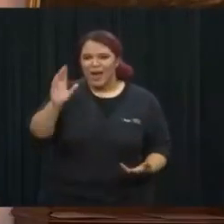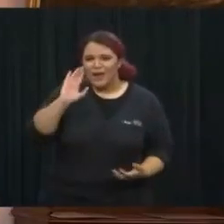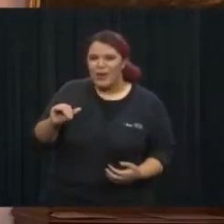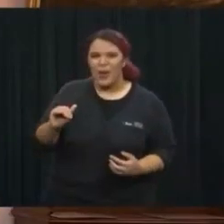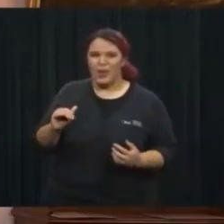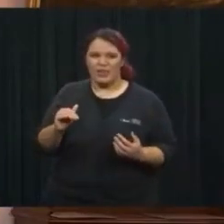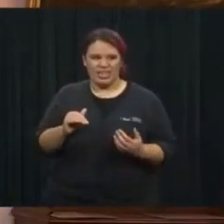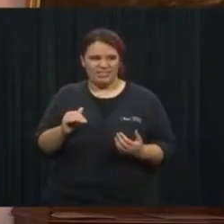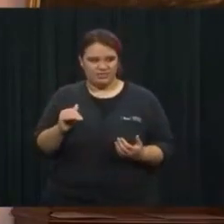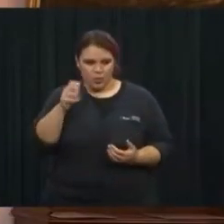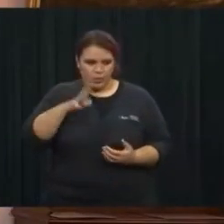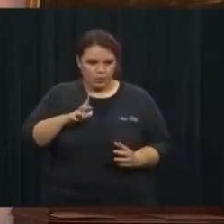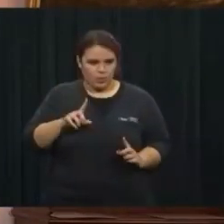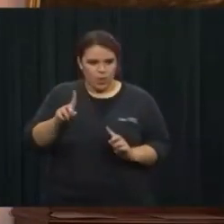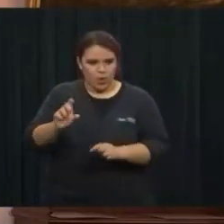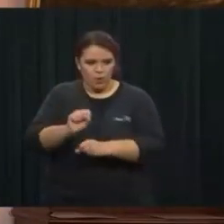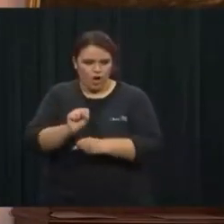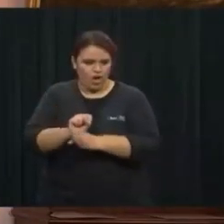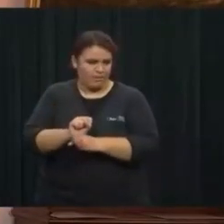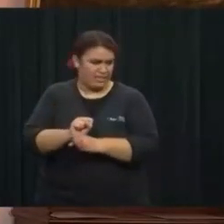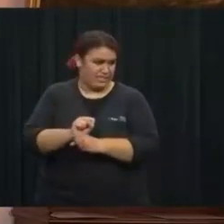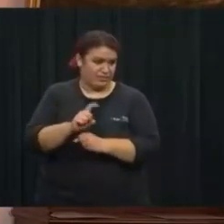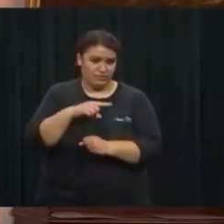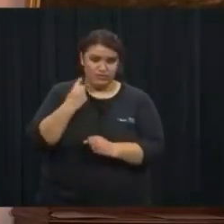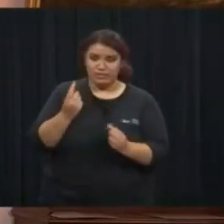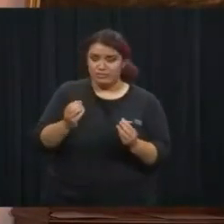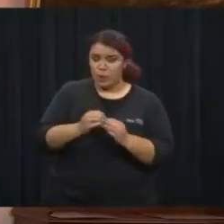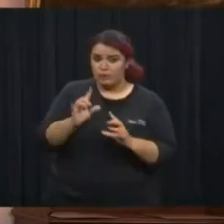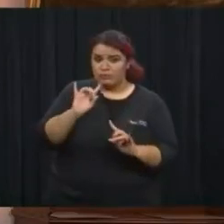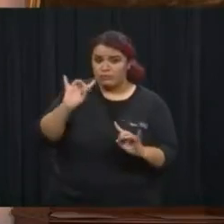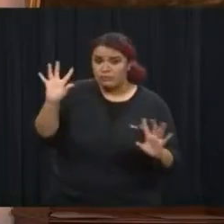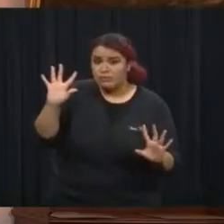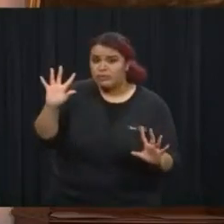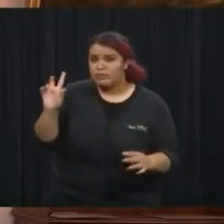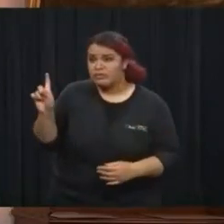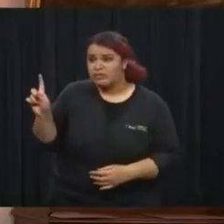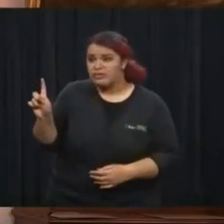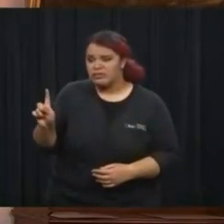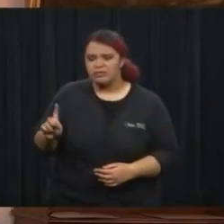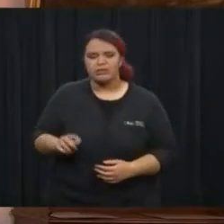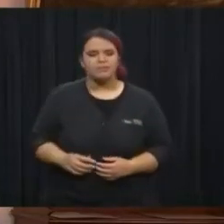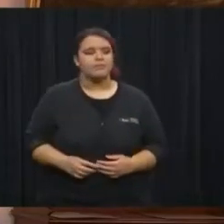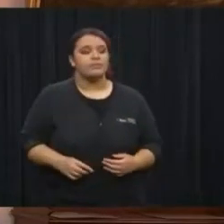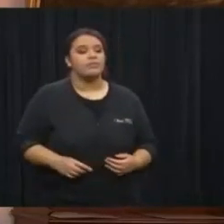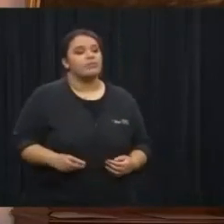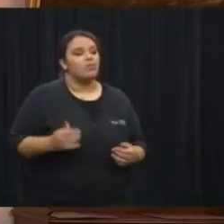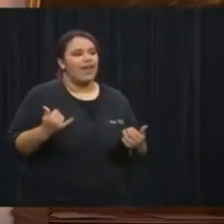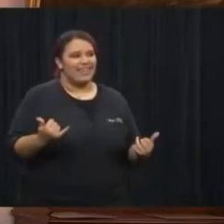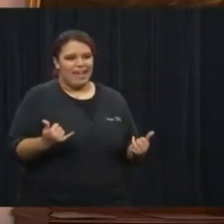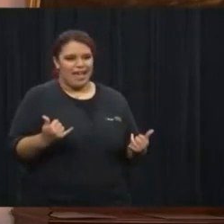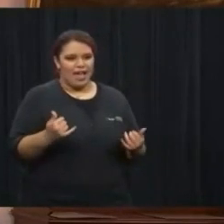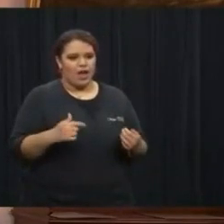I would have to talk with the director about that. I mean, we're not looking at early release out of the prison system.